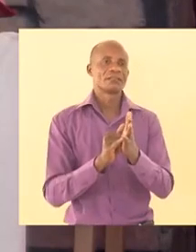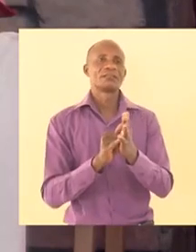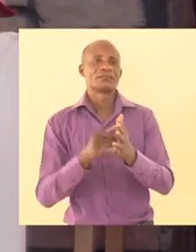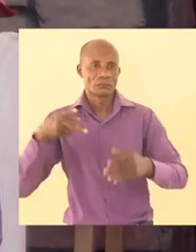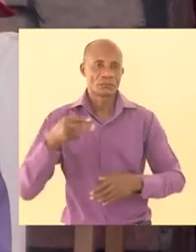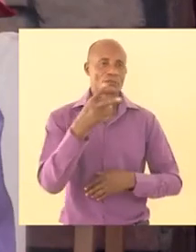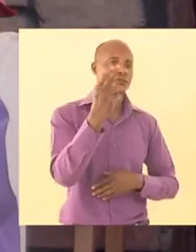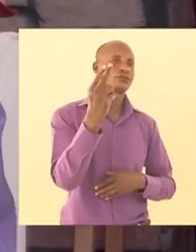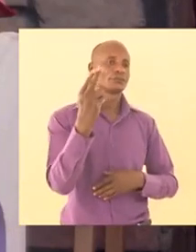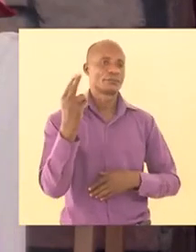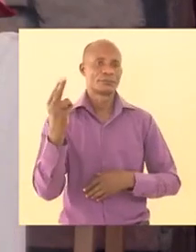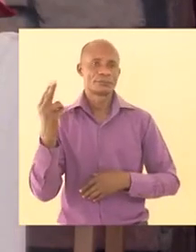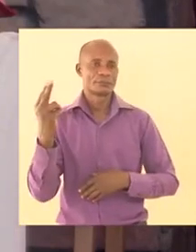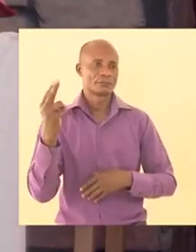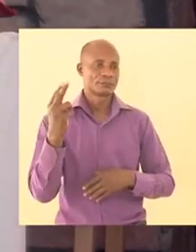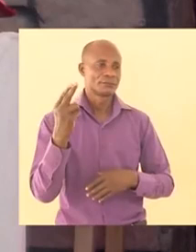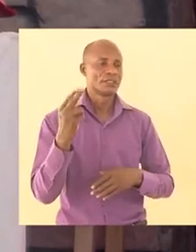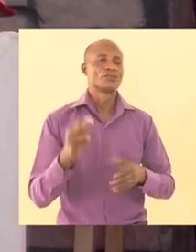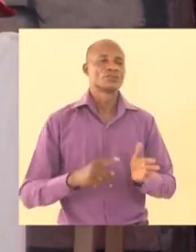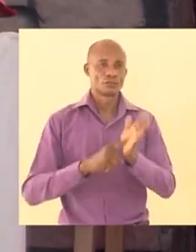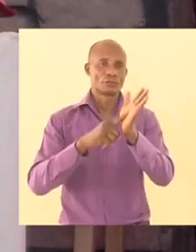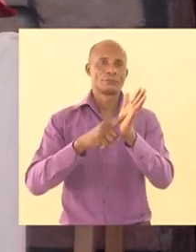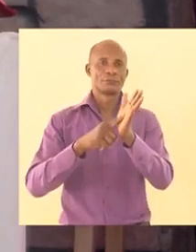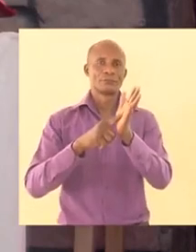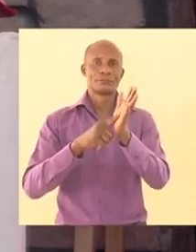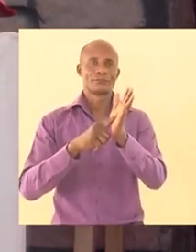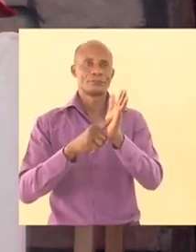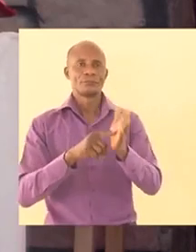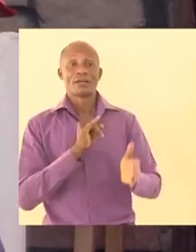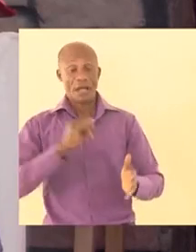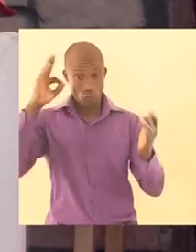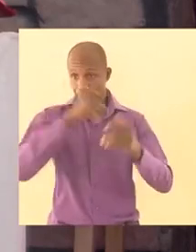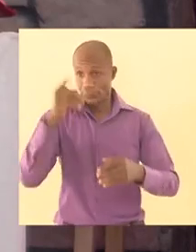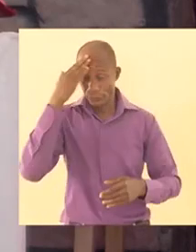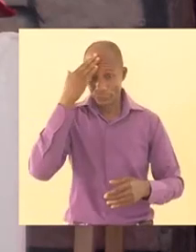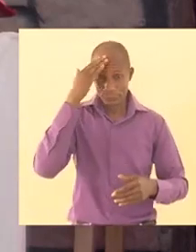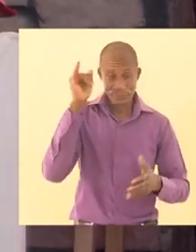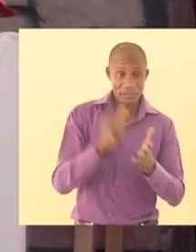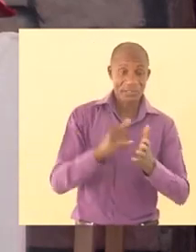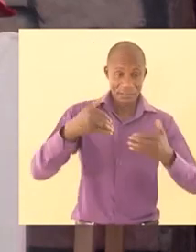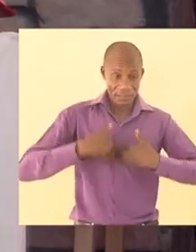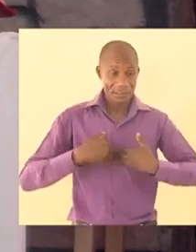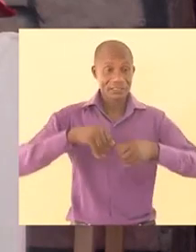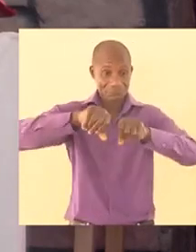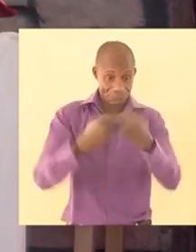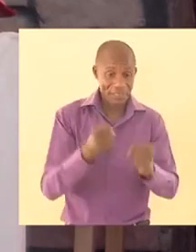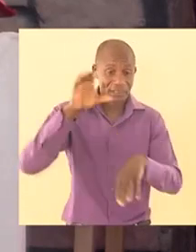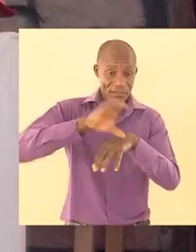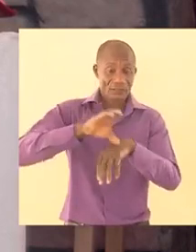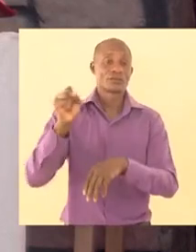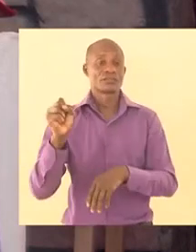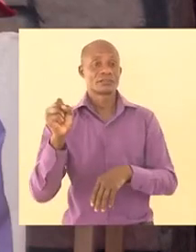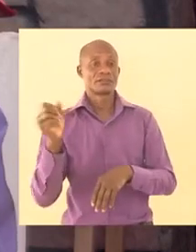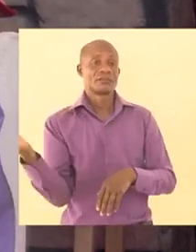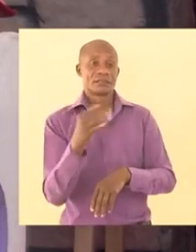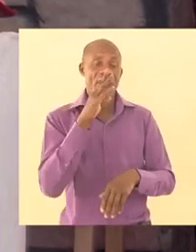promiscuity and brazen display. I hope you know that it has split churches. There